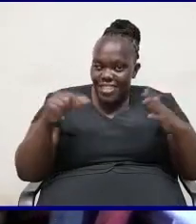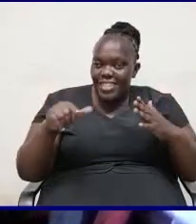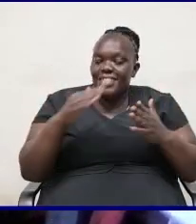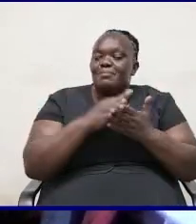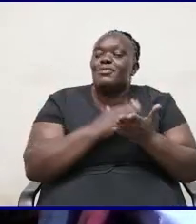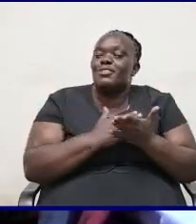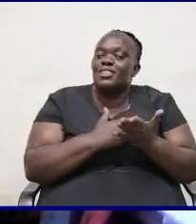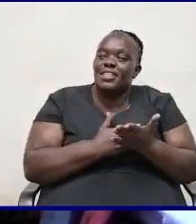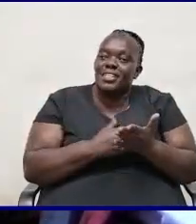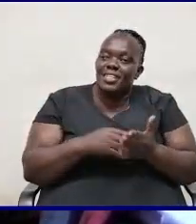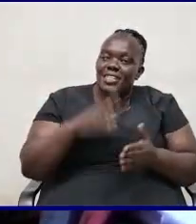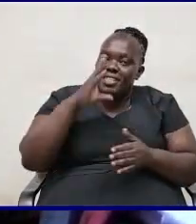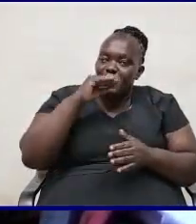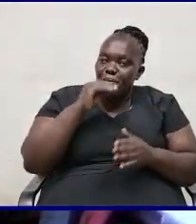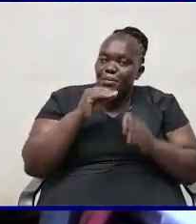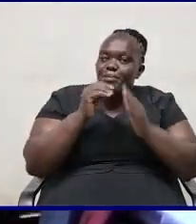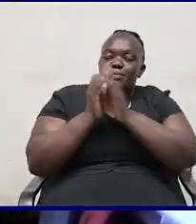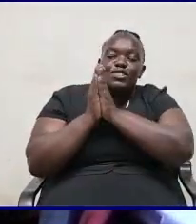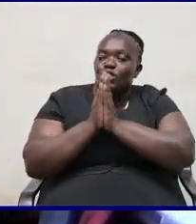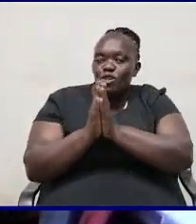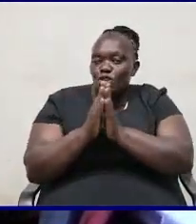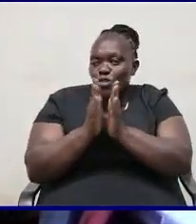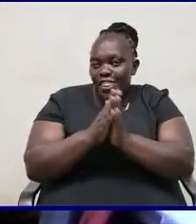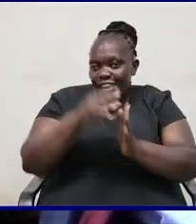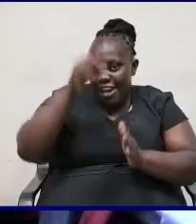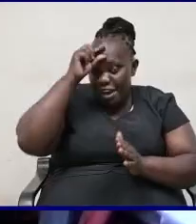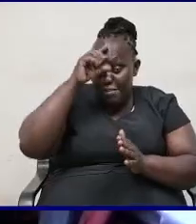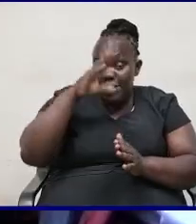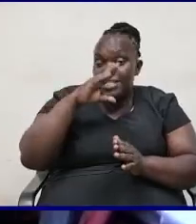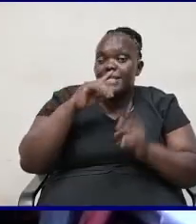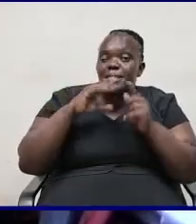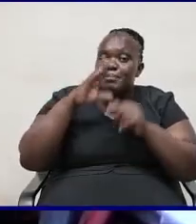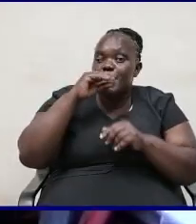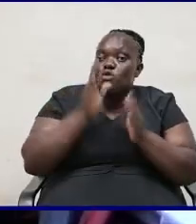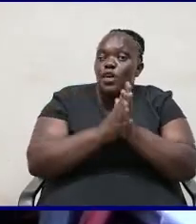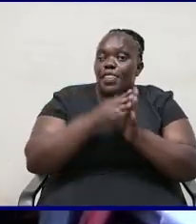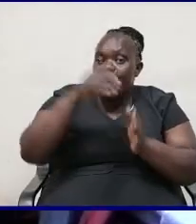Hii ni program ya Sema na Spox.